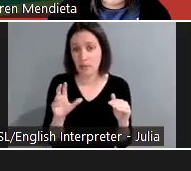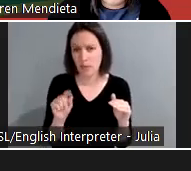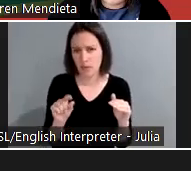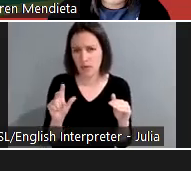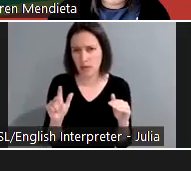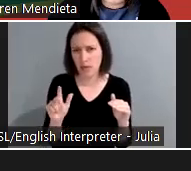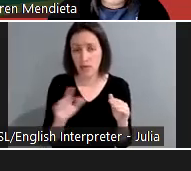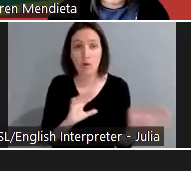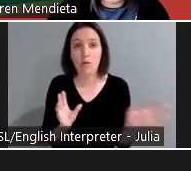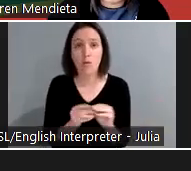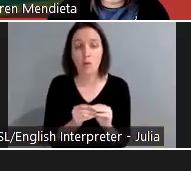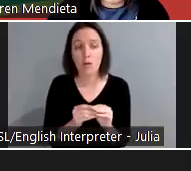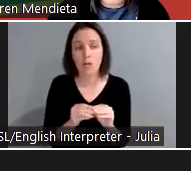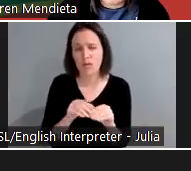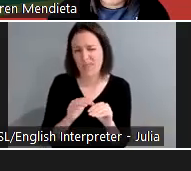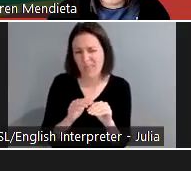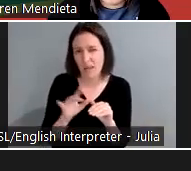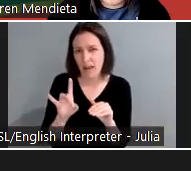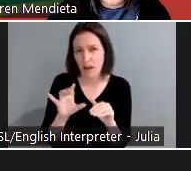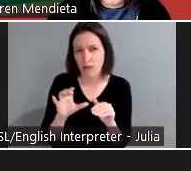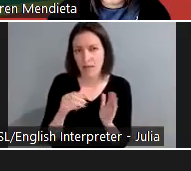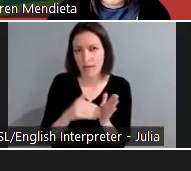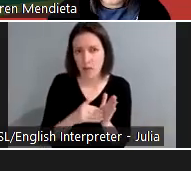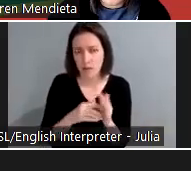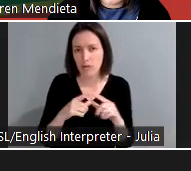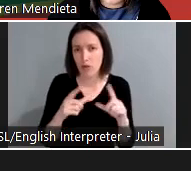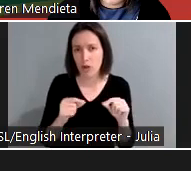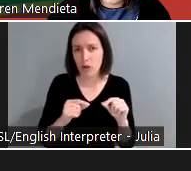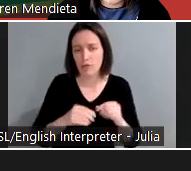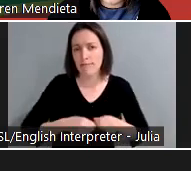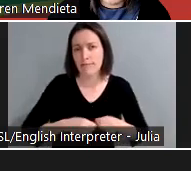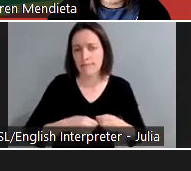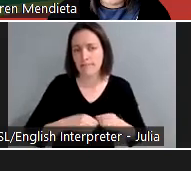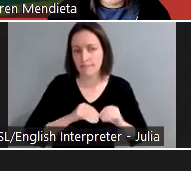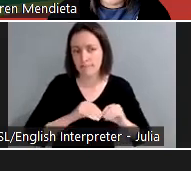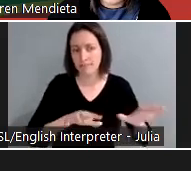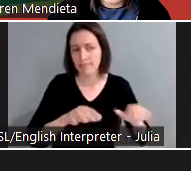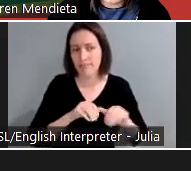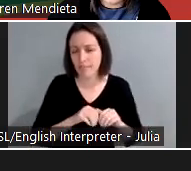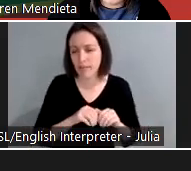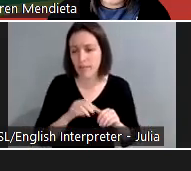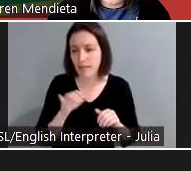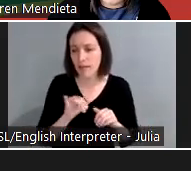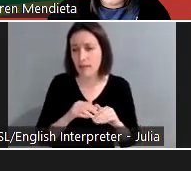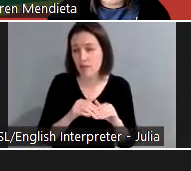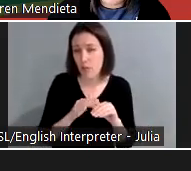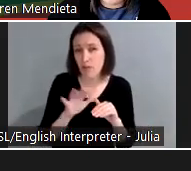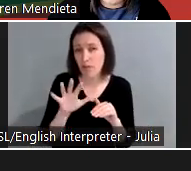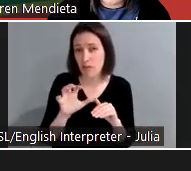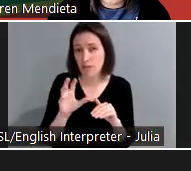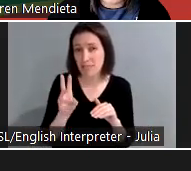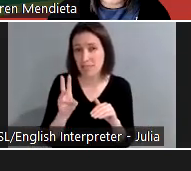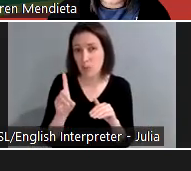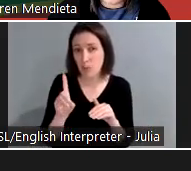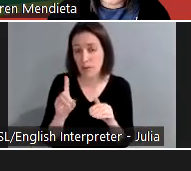over 800,000 cards were issued out. In total, that is just over $561 million in